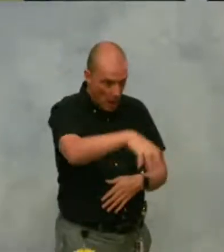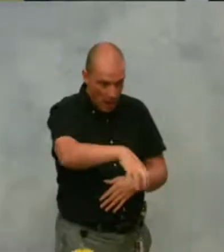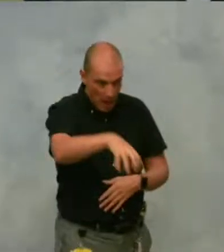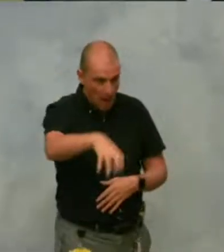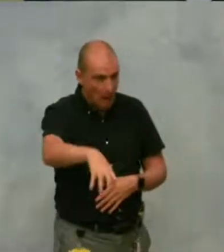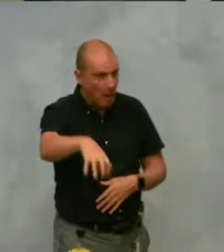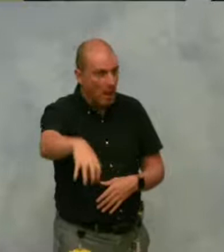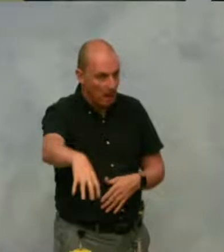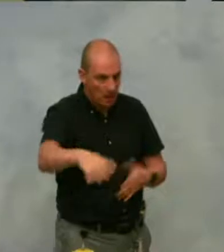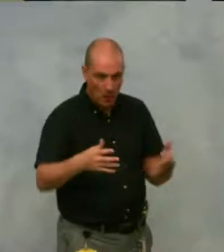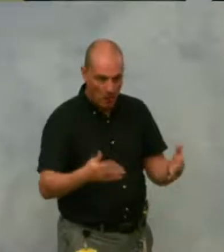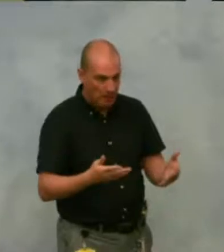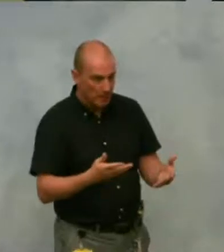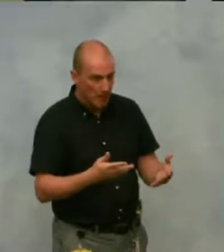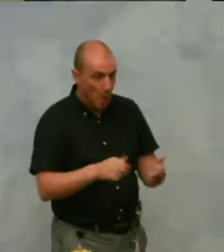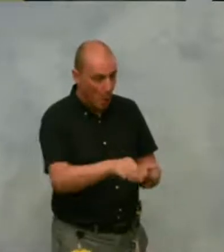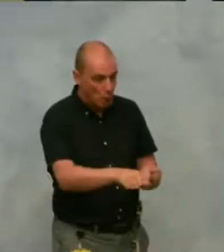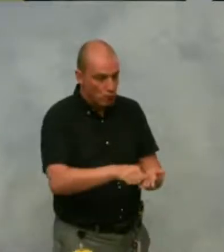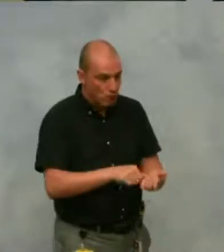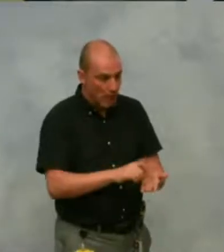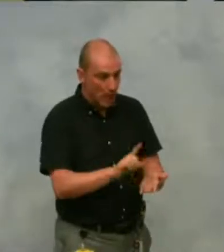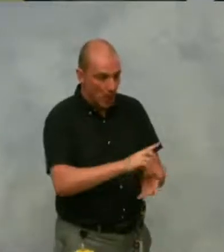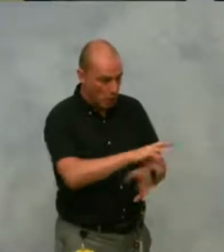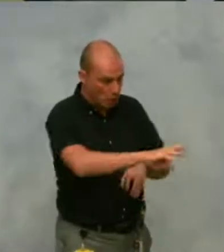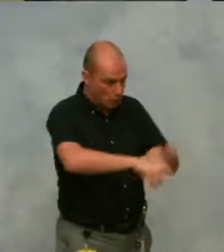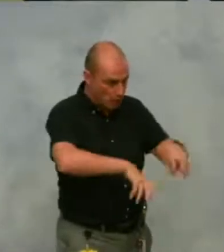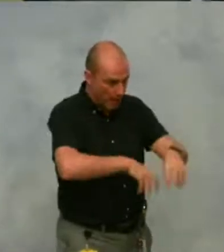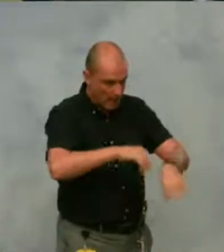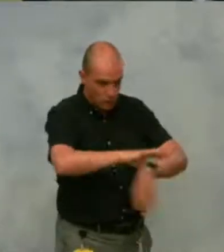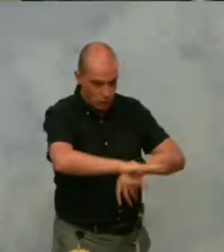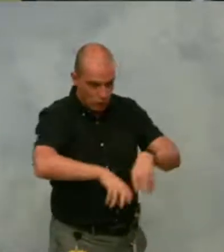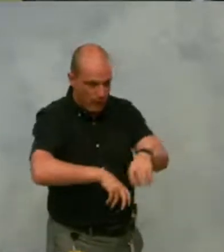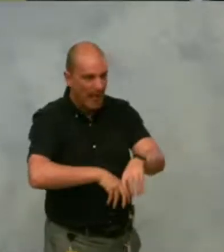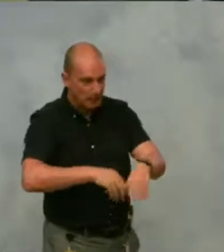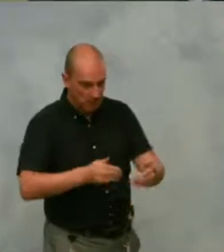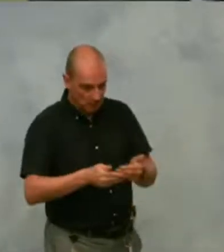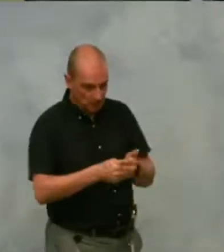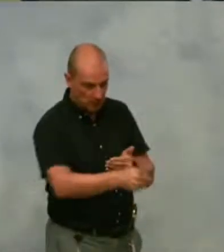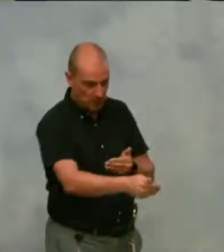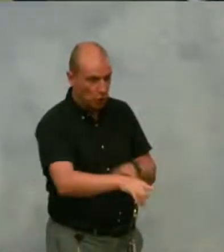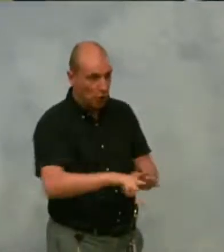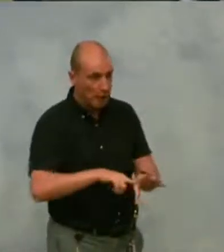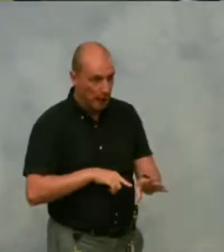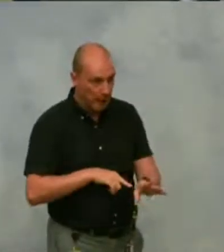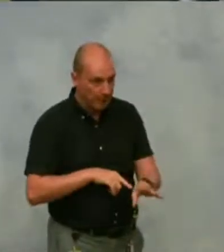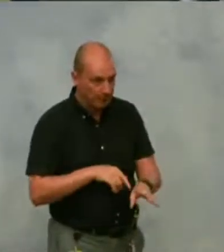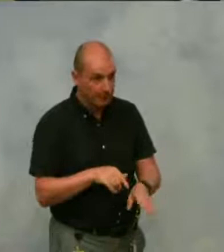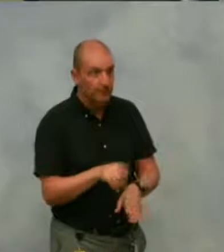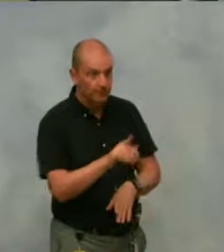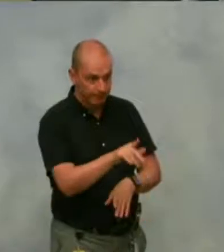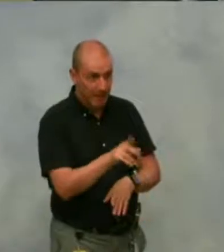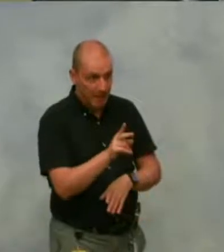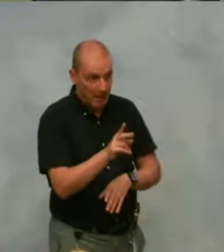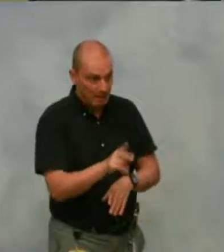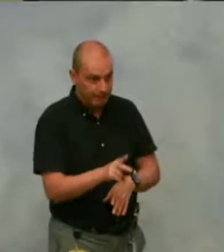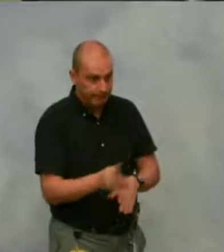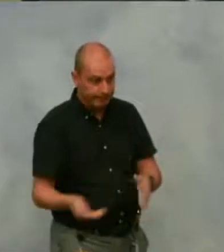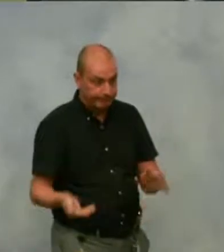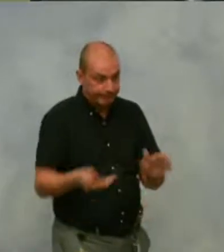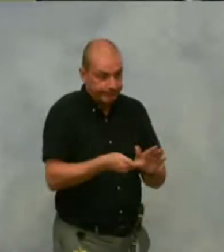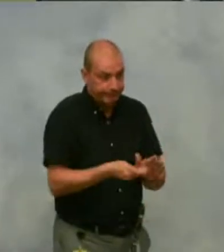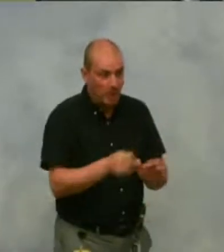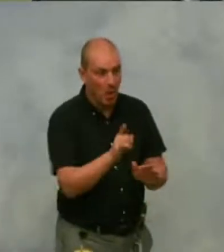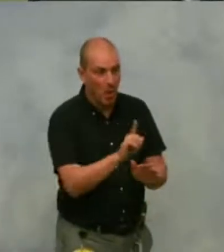through a programme of replacement in the coming year. A couple of other things to note in telephony is that we've got some